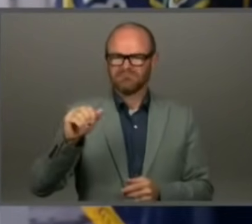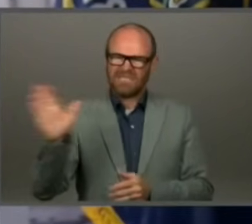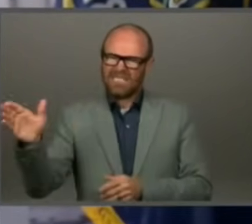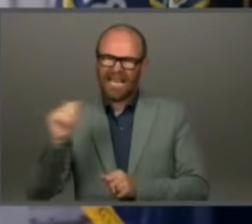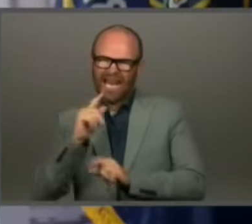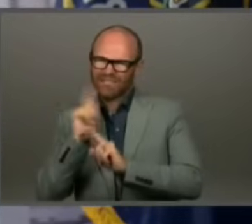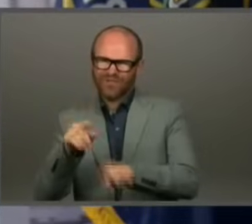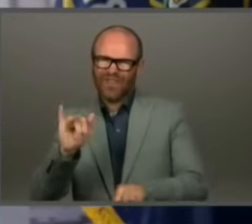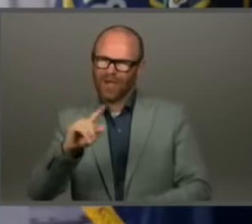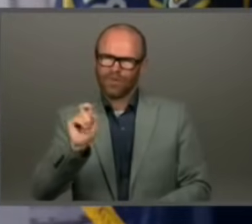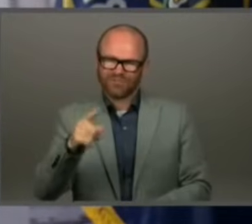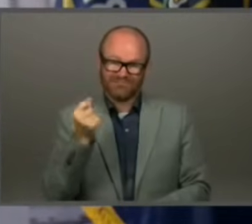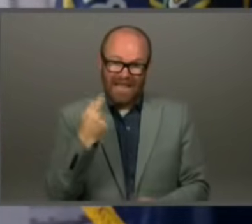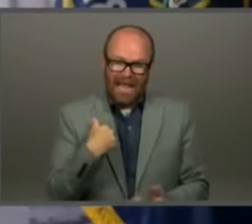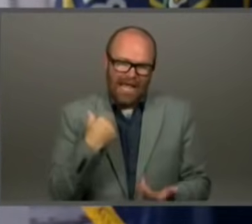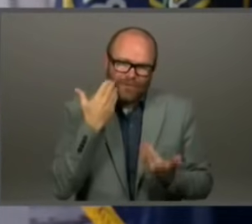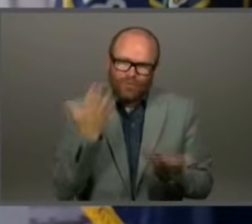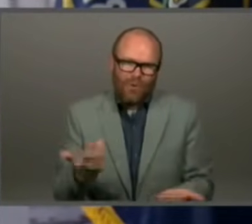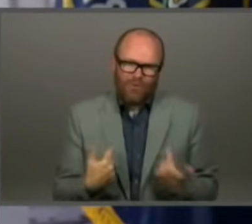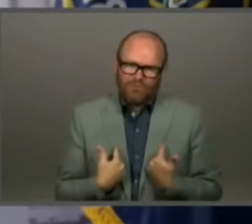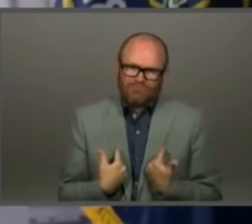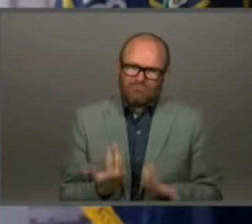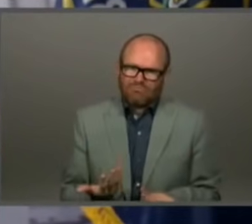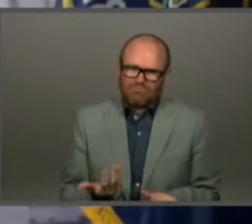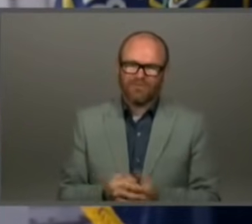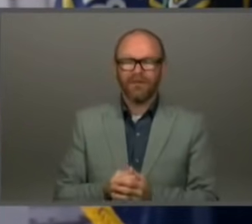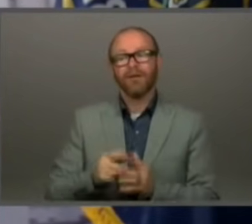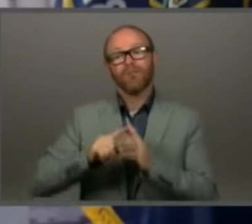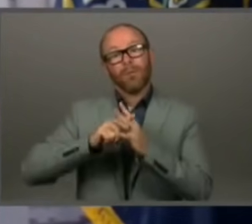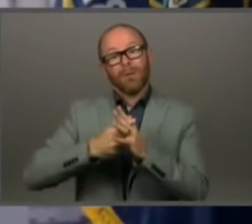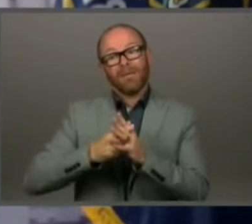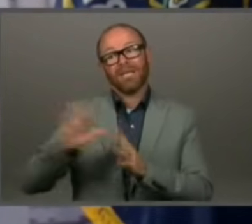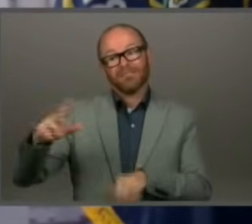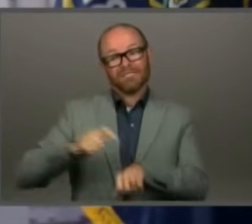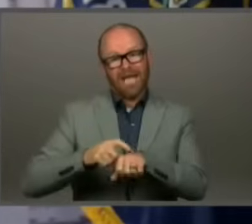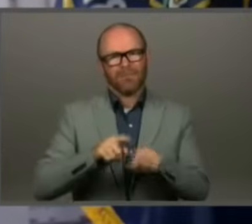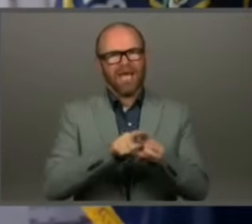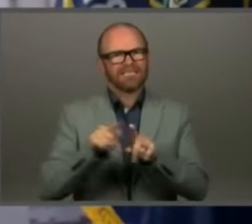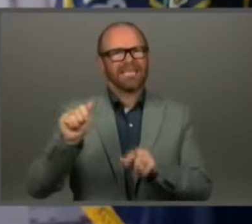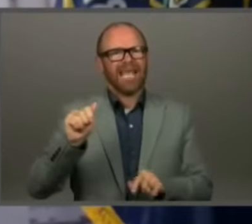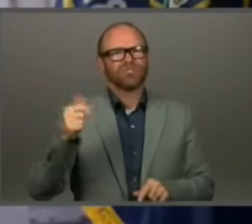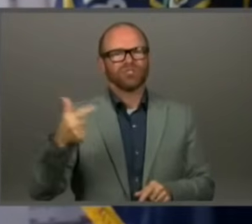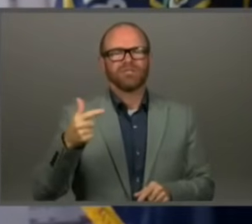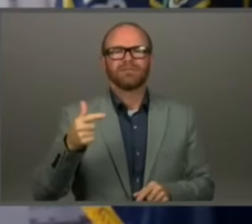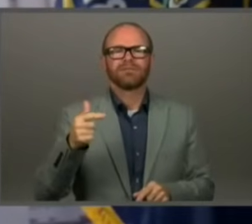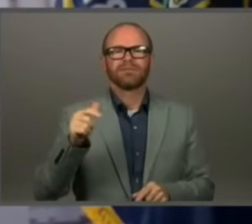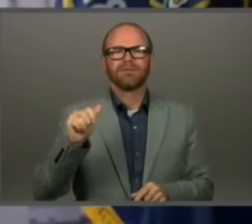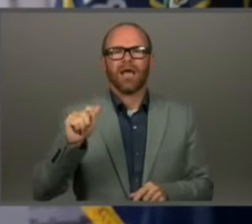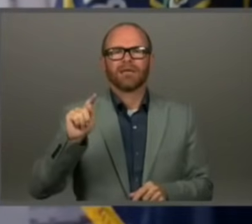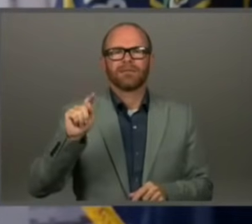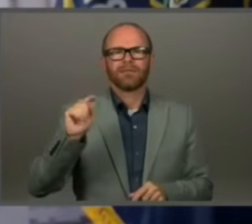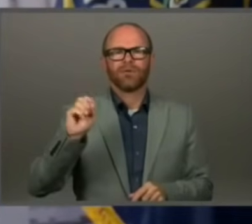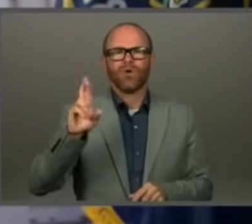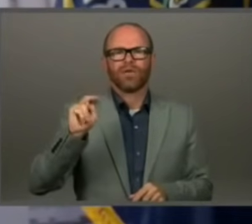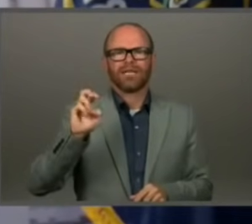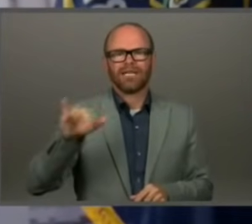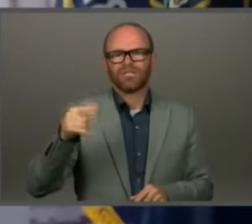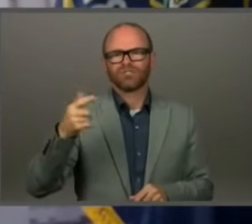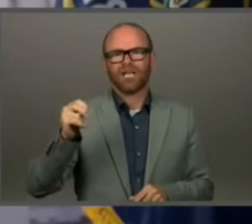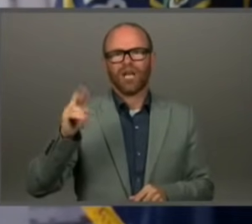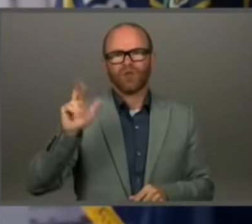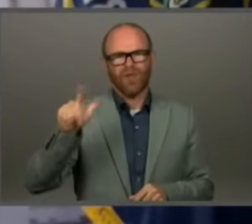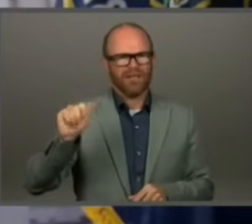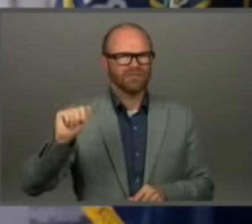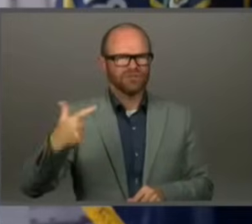that from the very beginning of his time as Attorney General, that Sean has cared deeply